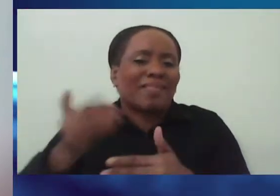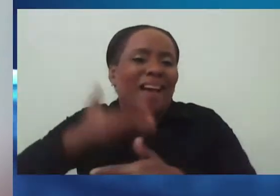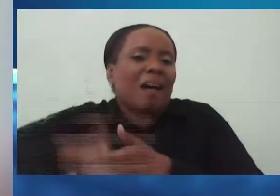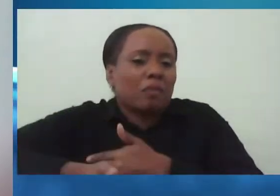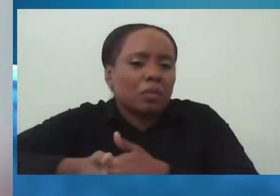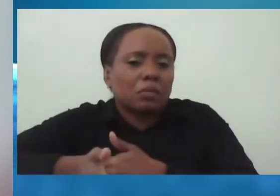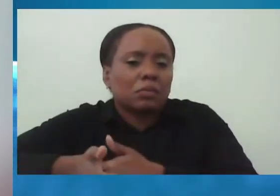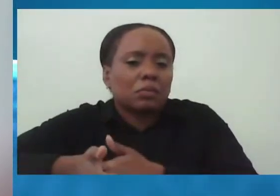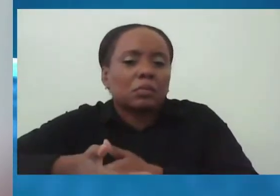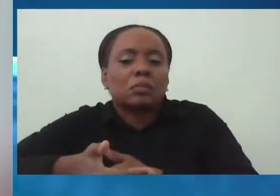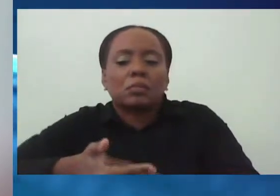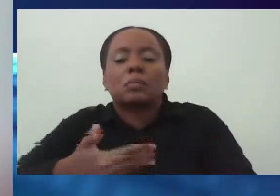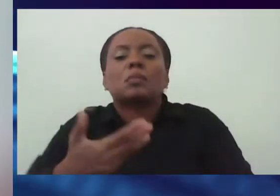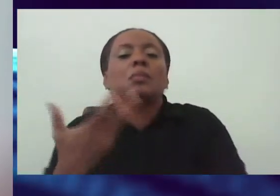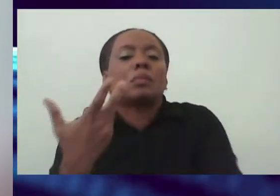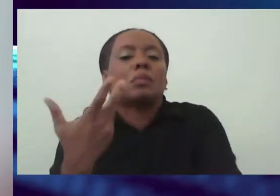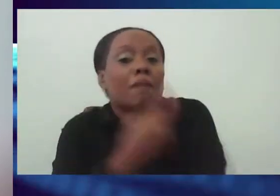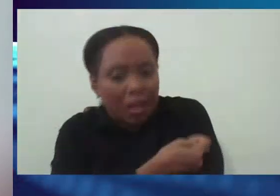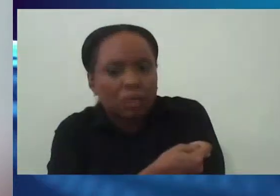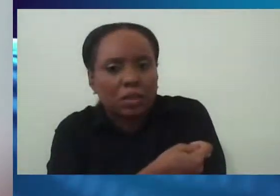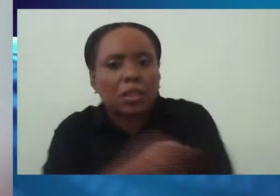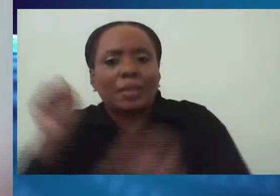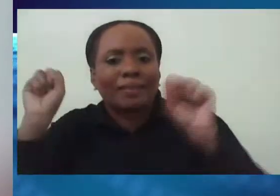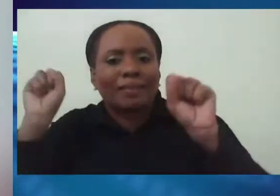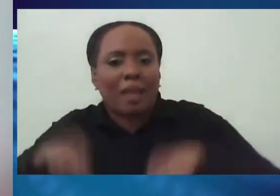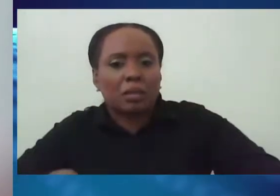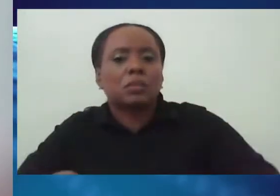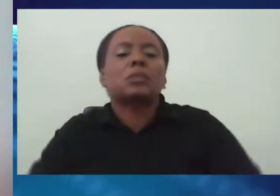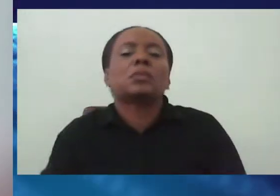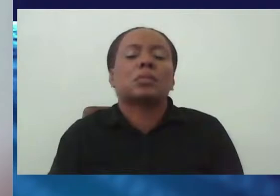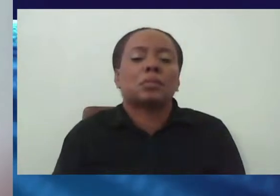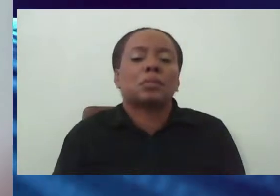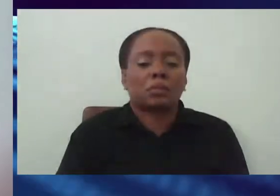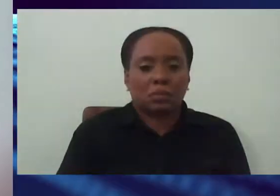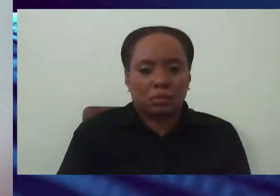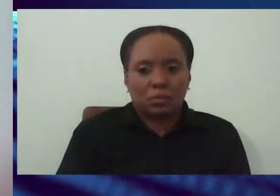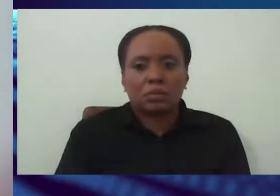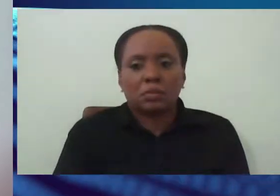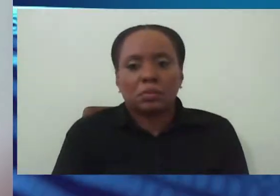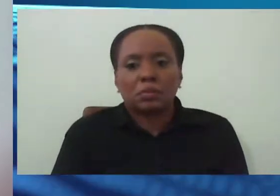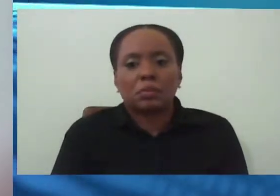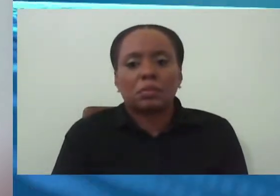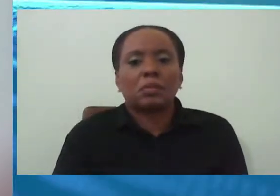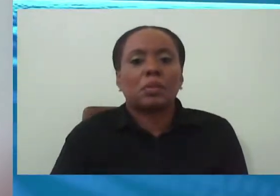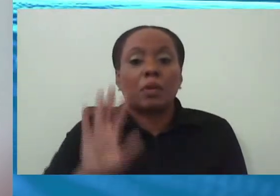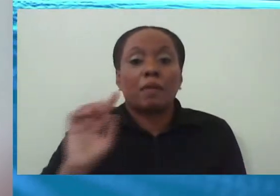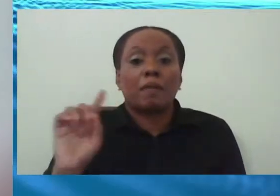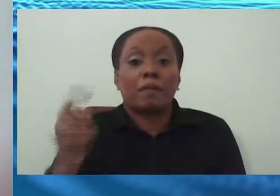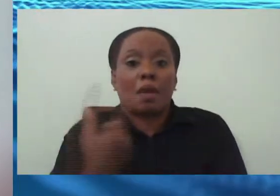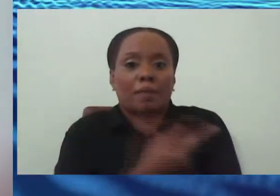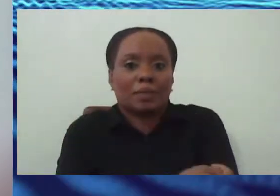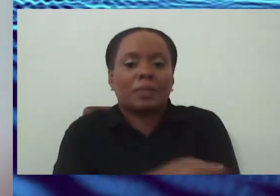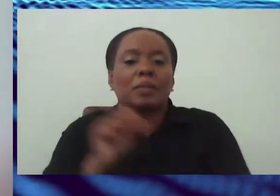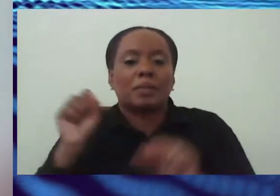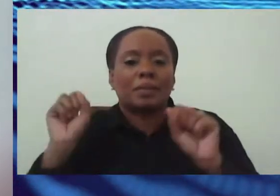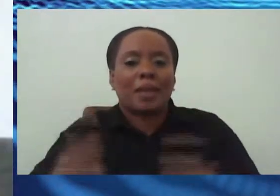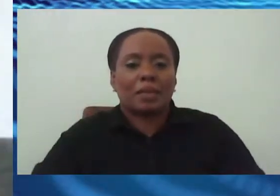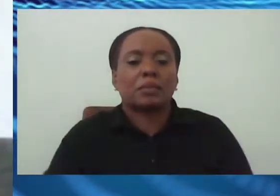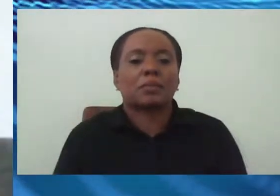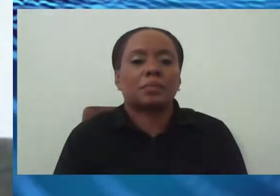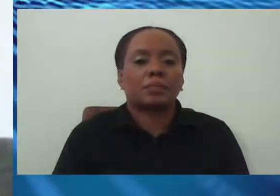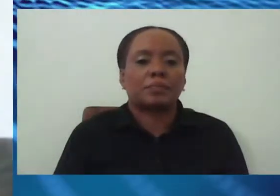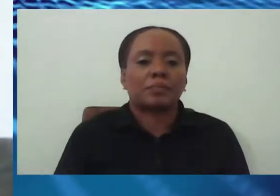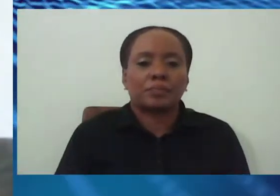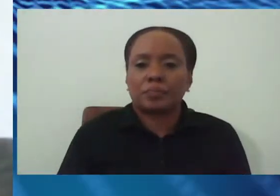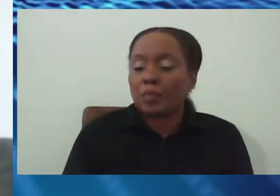as early as 1 month after having had COVID. You can get your first shot. So assuming